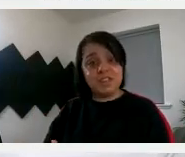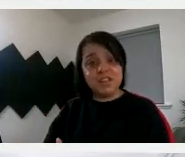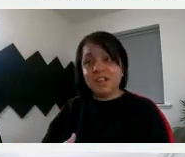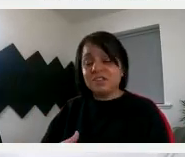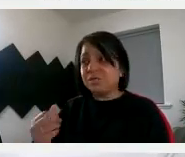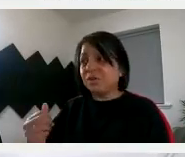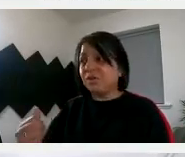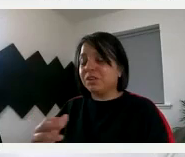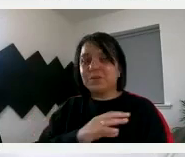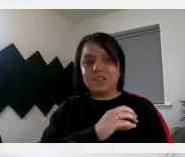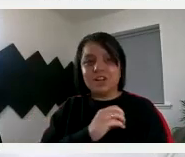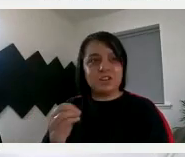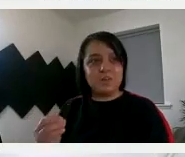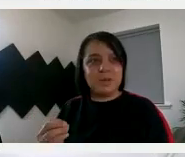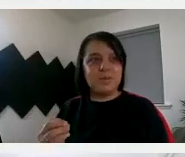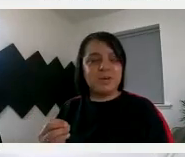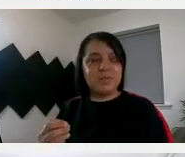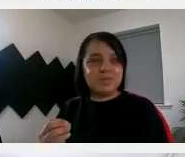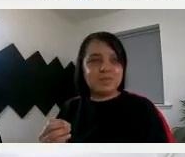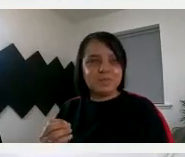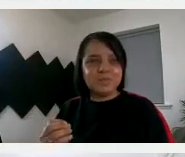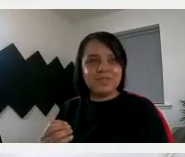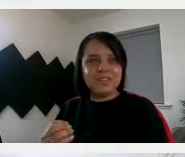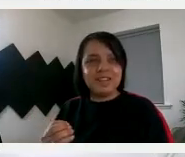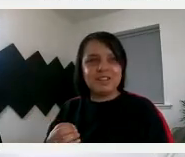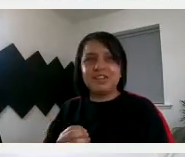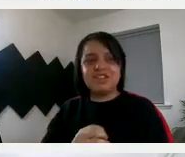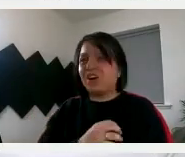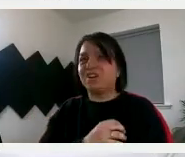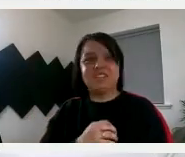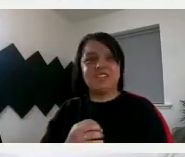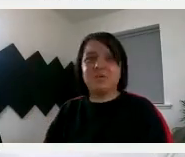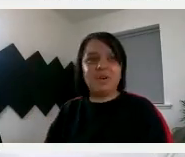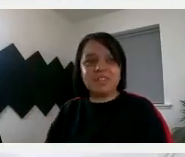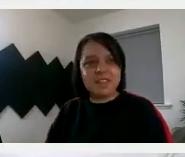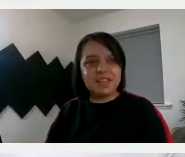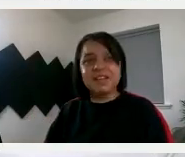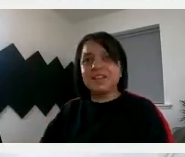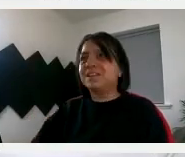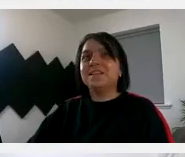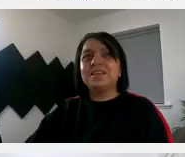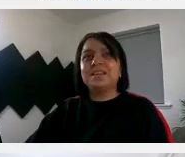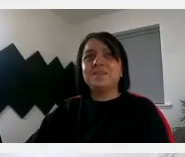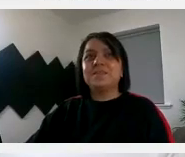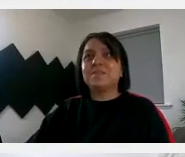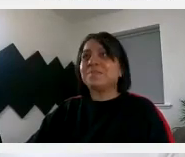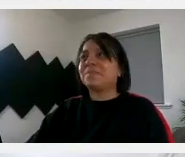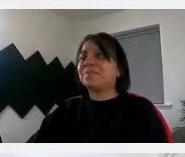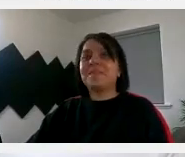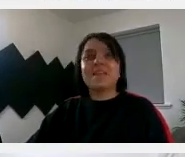TV. So he's one of the good ones, but they've got other people that you just can't understand a word they're saying.